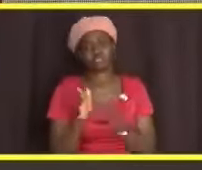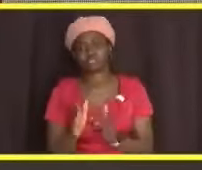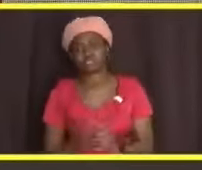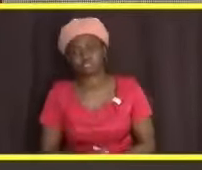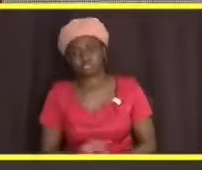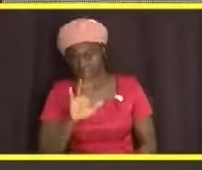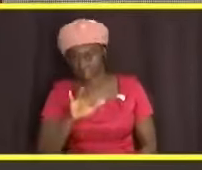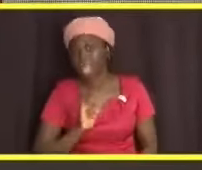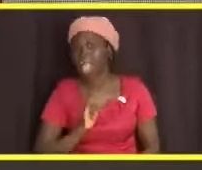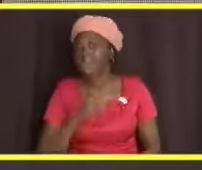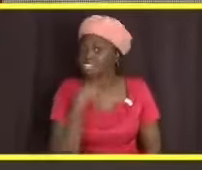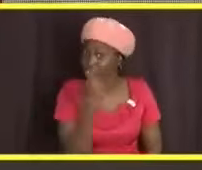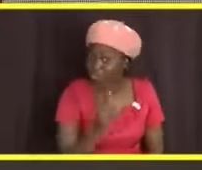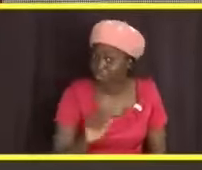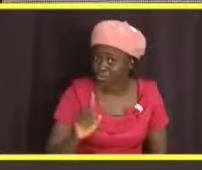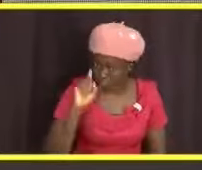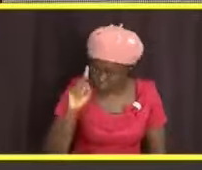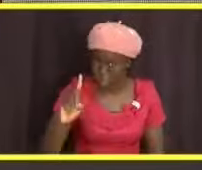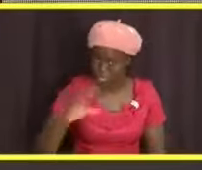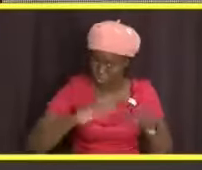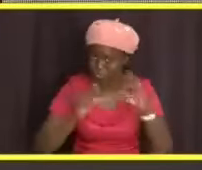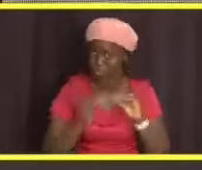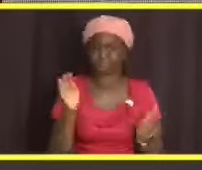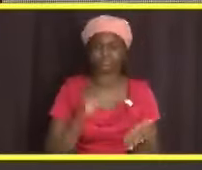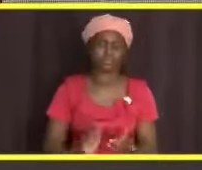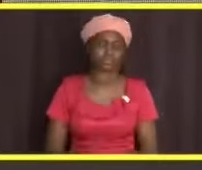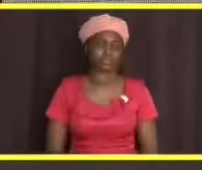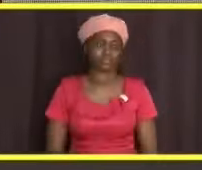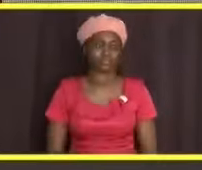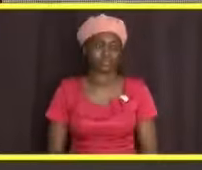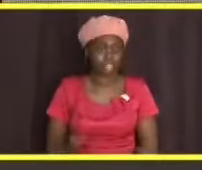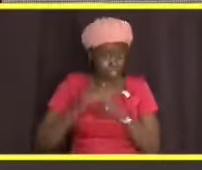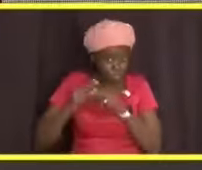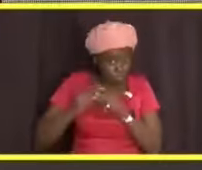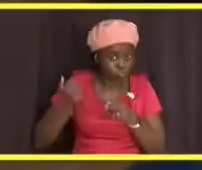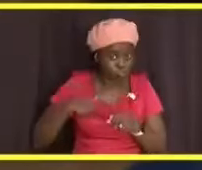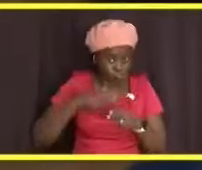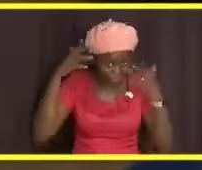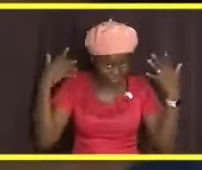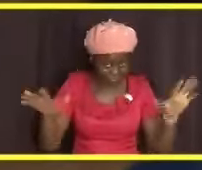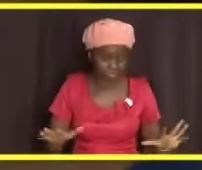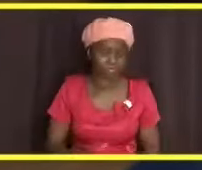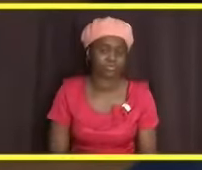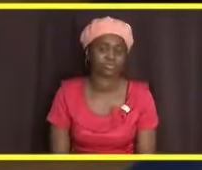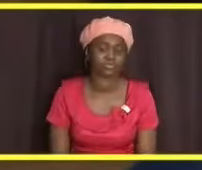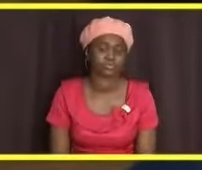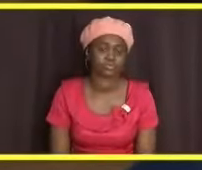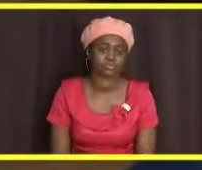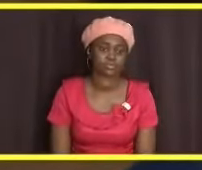I will tell you just one story, and very soon we'll be closing.